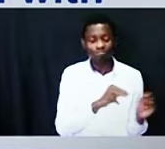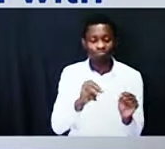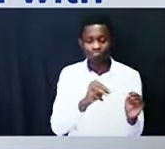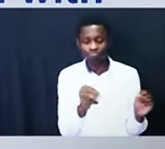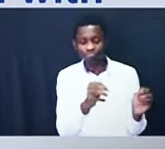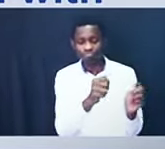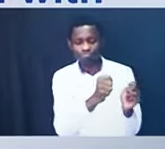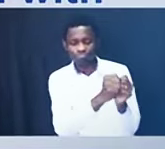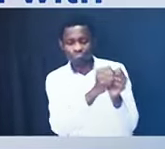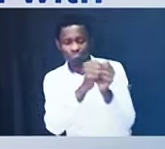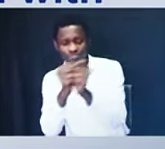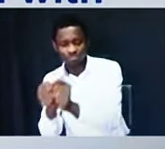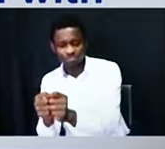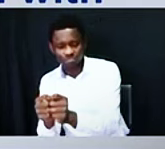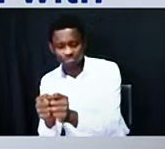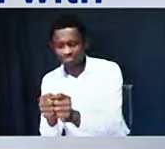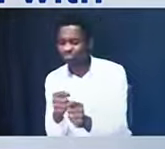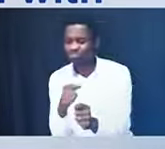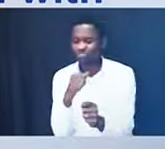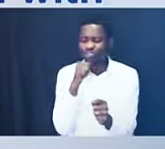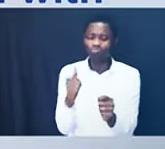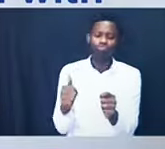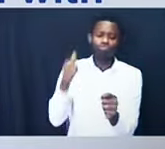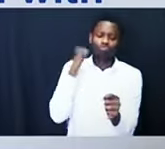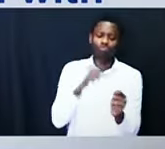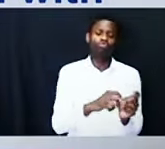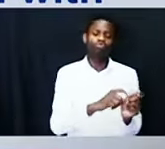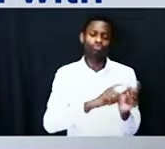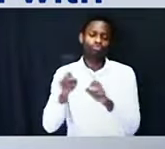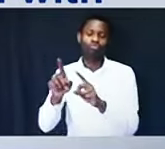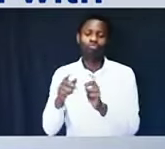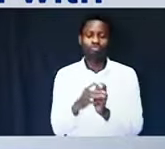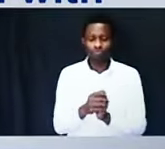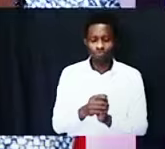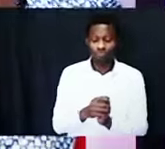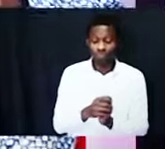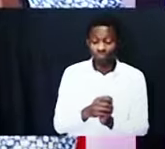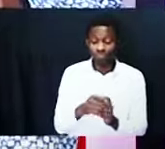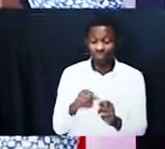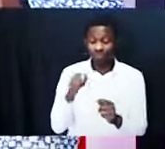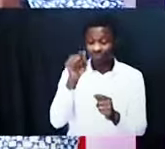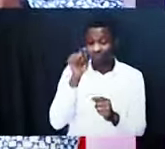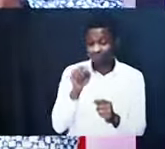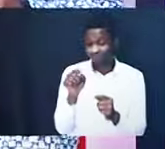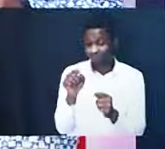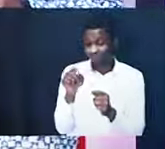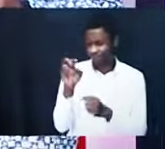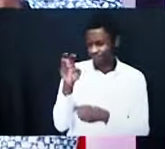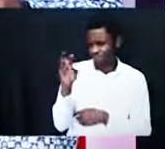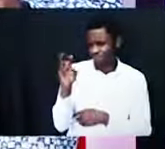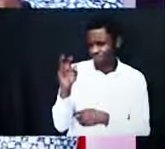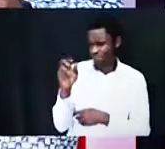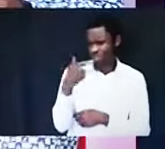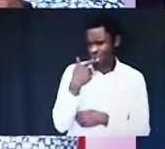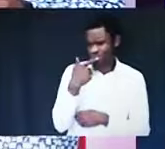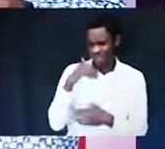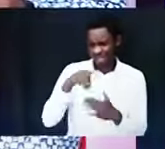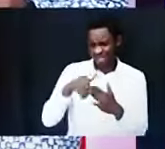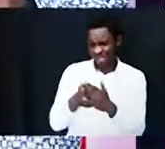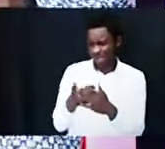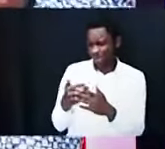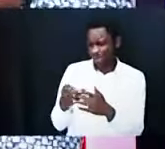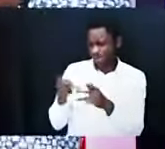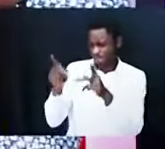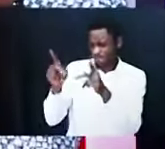they were not going to move an inch. Then verse 16 he said, how will anyone know